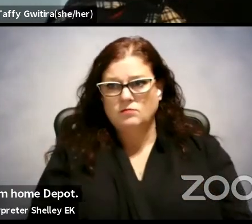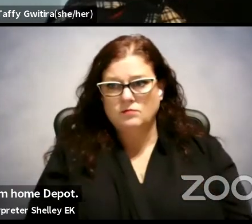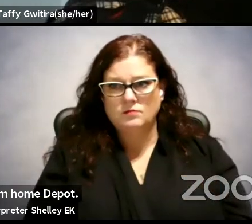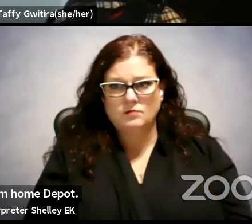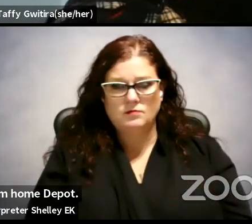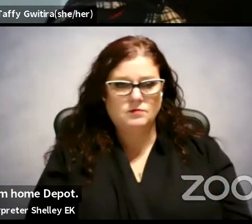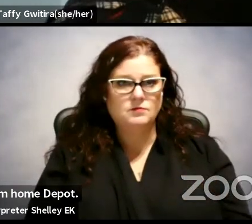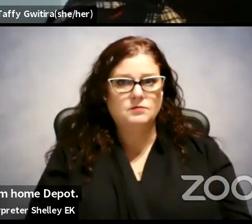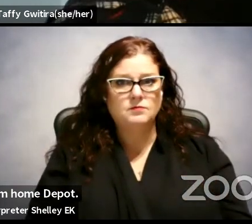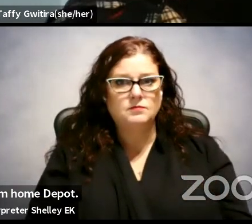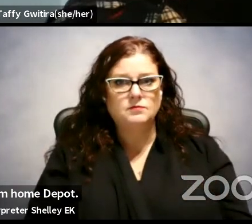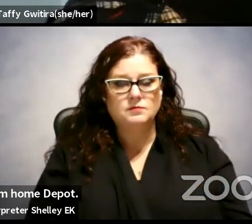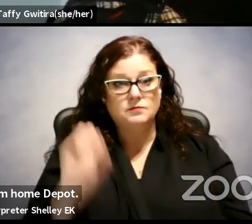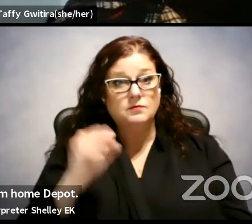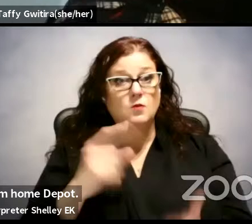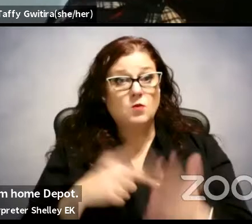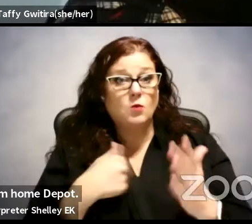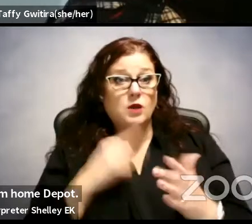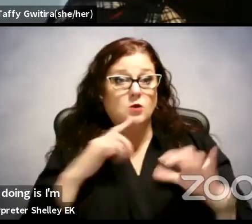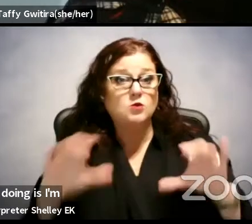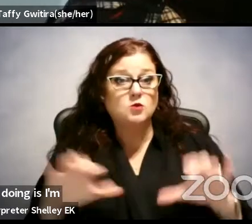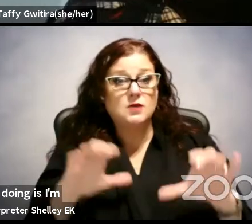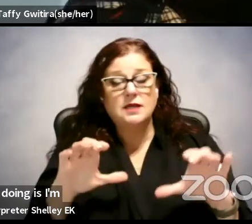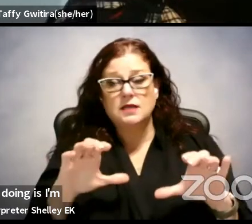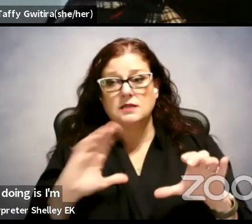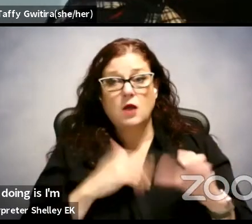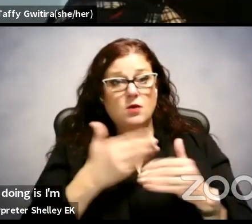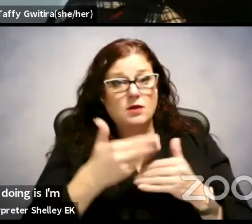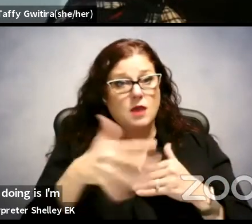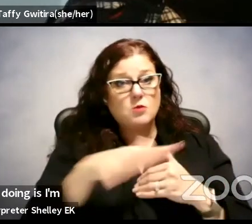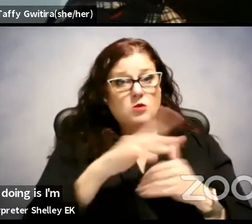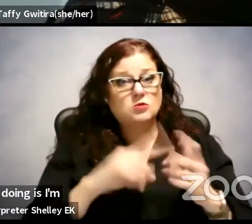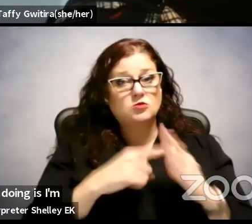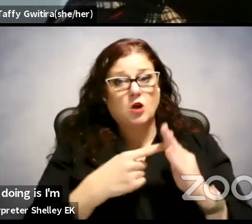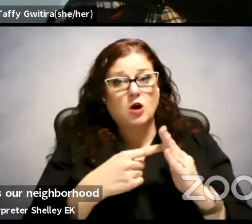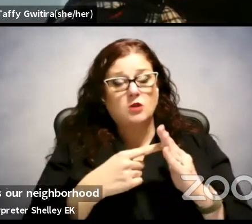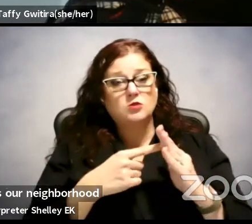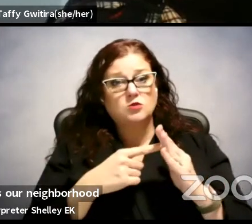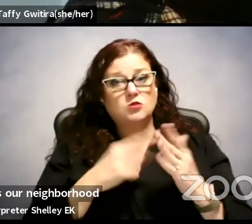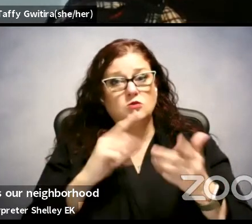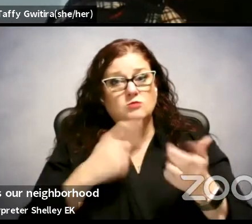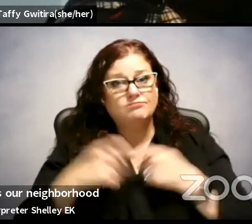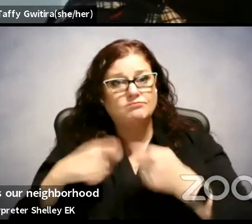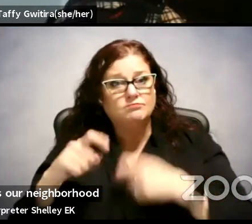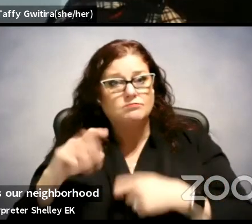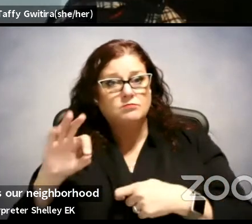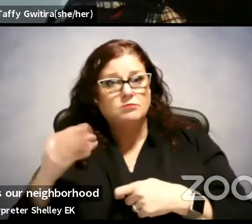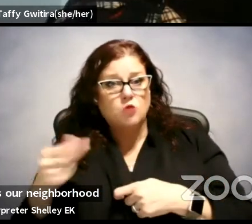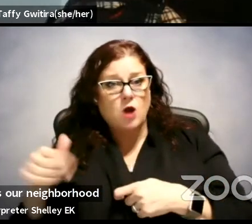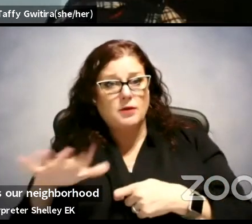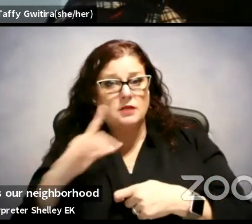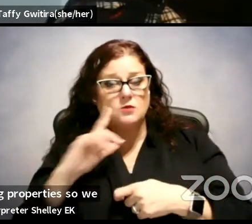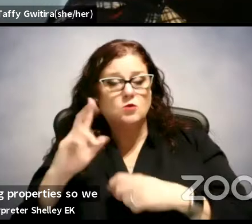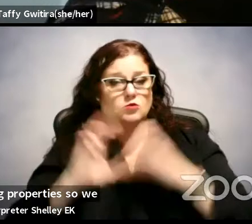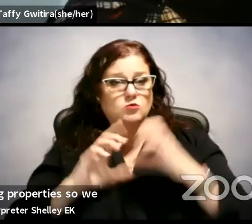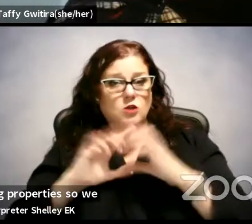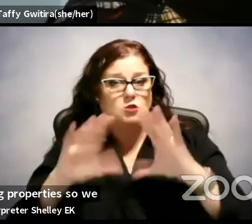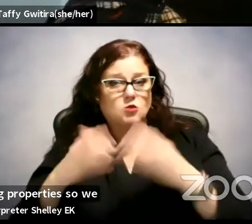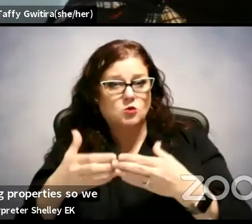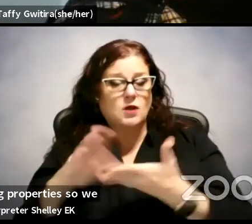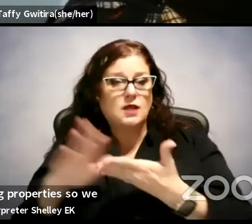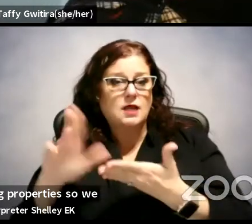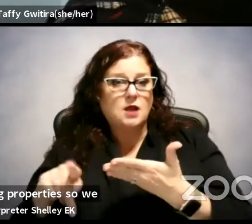Yeah, what we're doing is our neighborhood's starting to gentrify, so they're flipping properties. So we go to the construction crews and clean